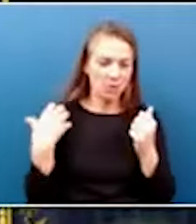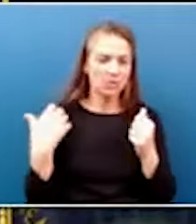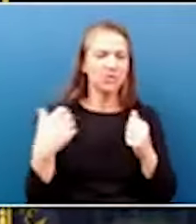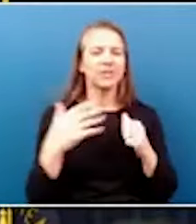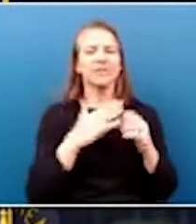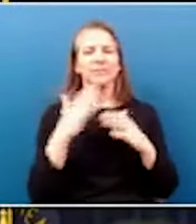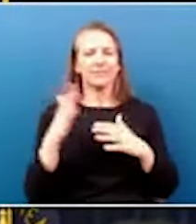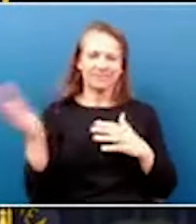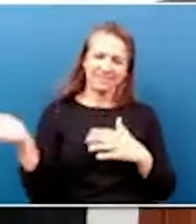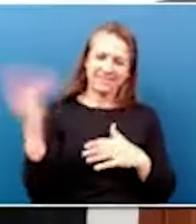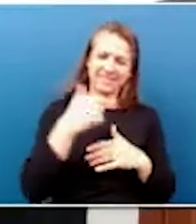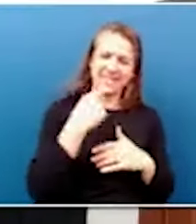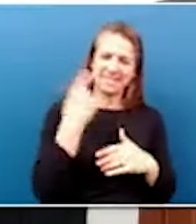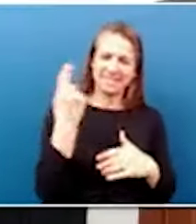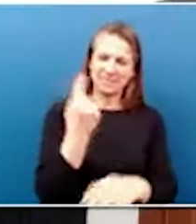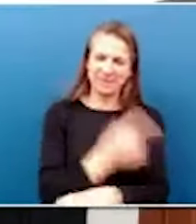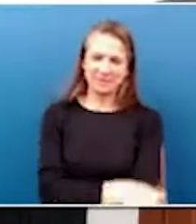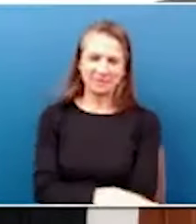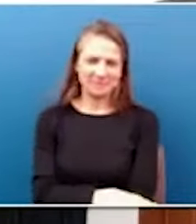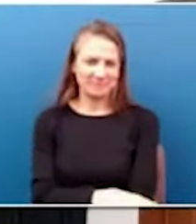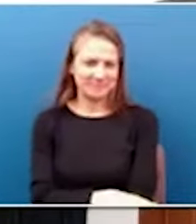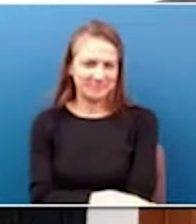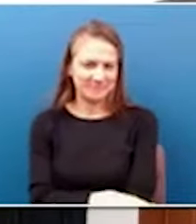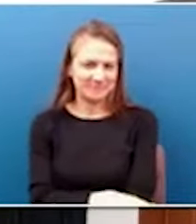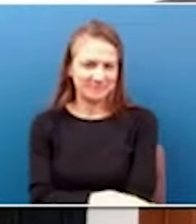come up and say a few words for your team to the Commonwealth?